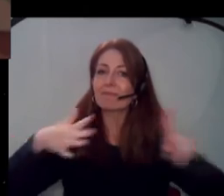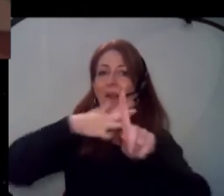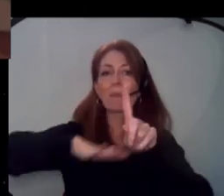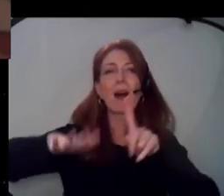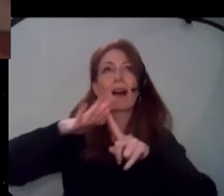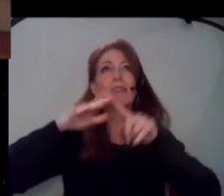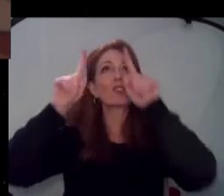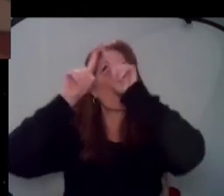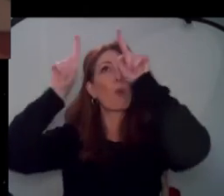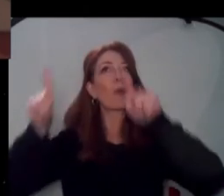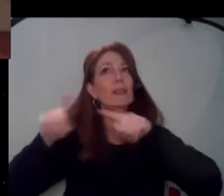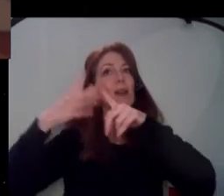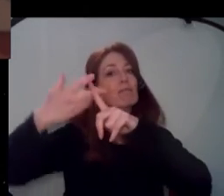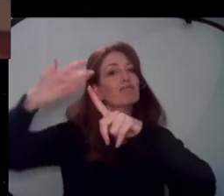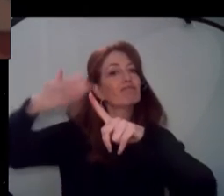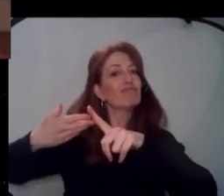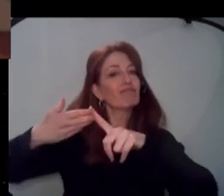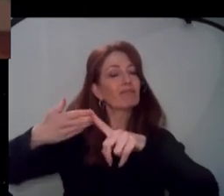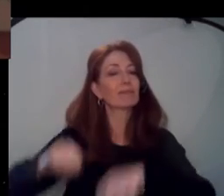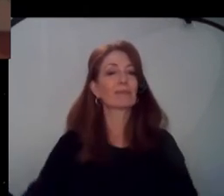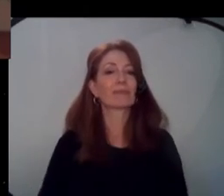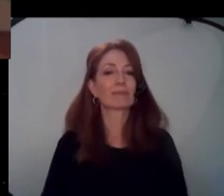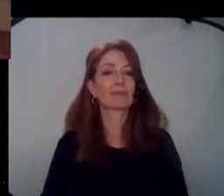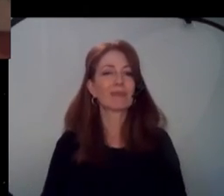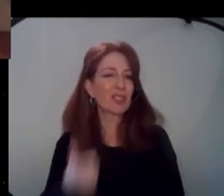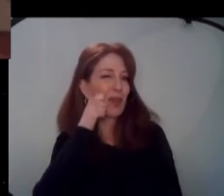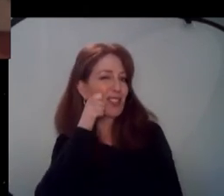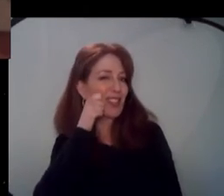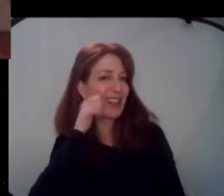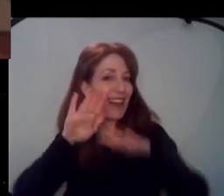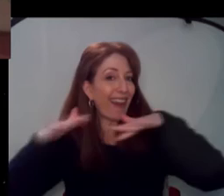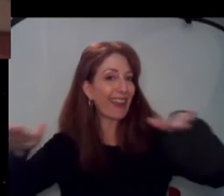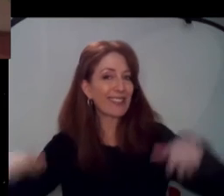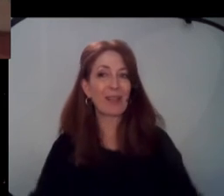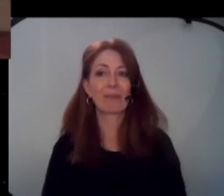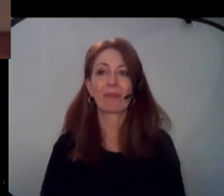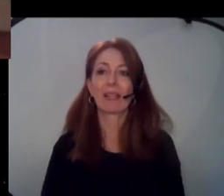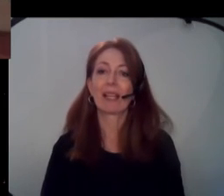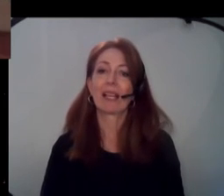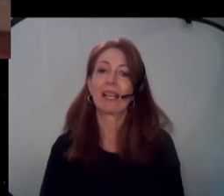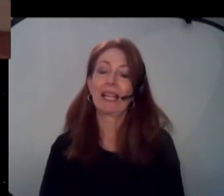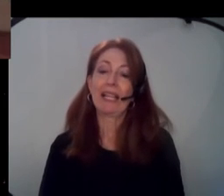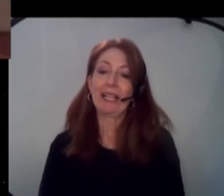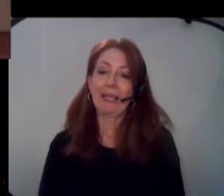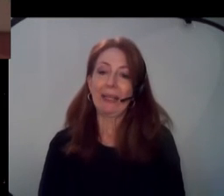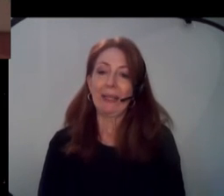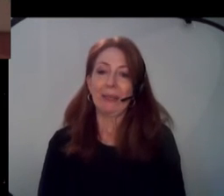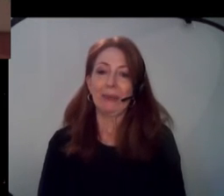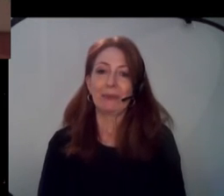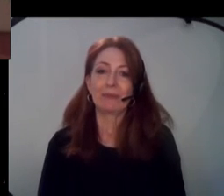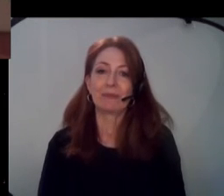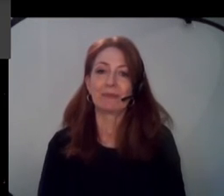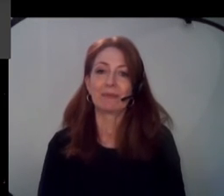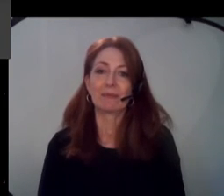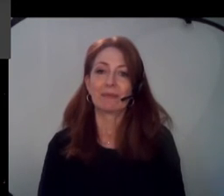to the back and you can see the greenery to the back. And I think it's just a cheeky little landscape that she inserts in there, which is quite fun. I think one